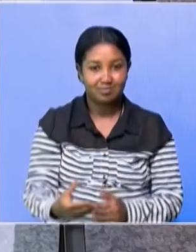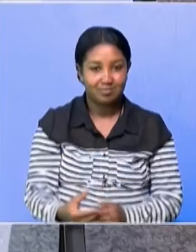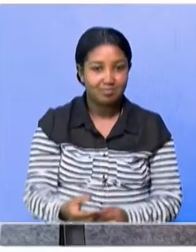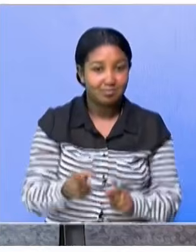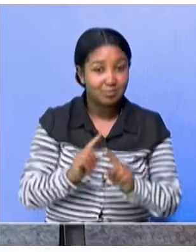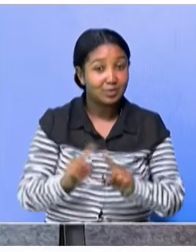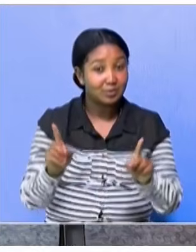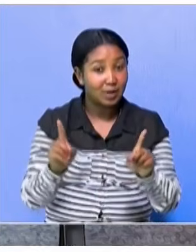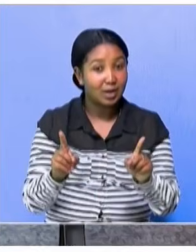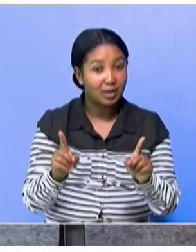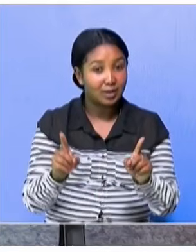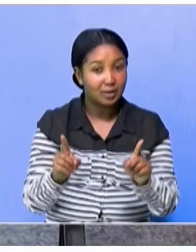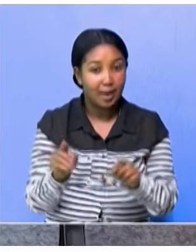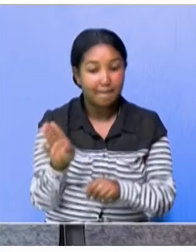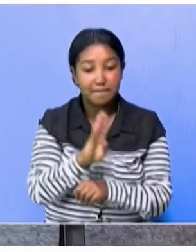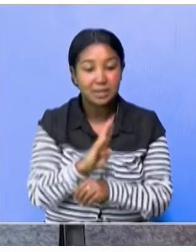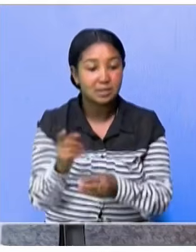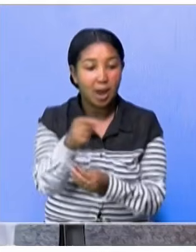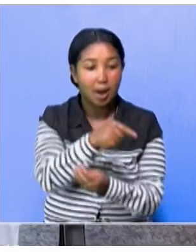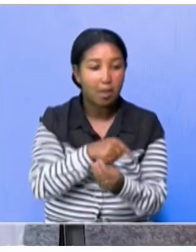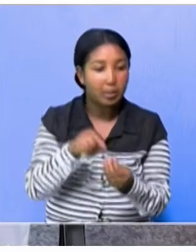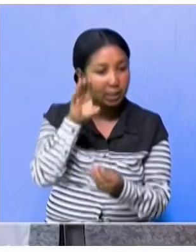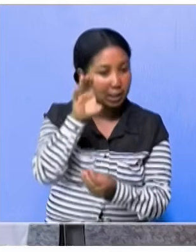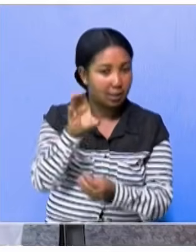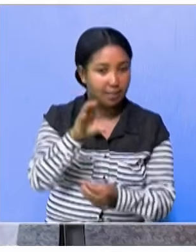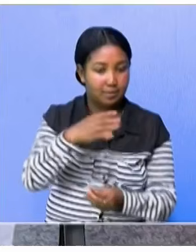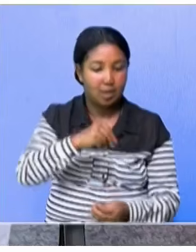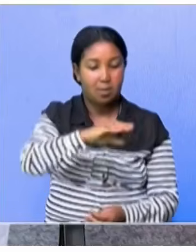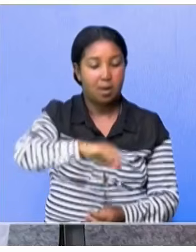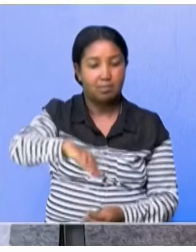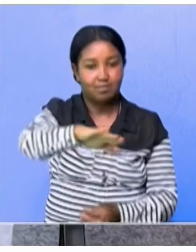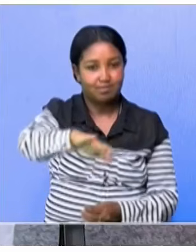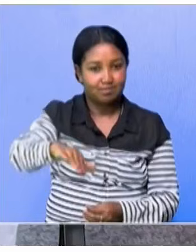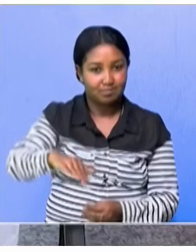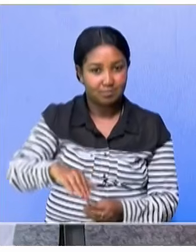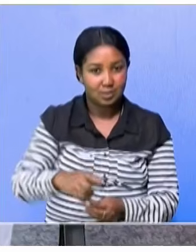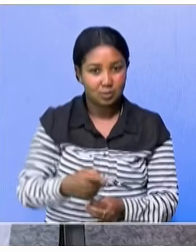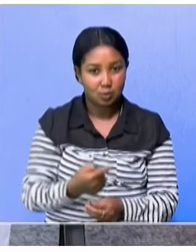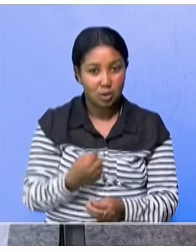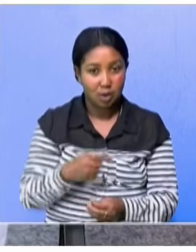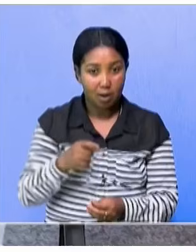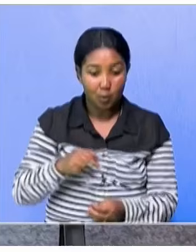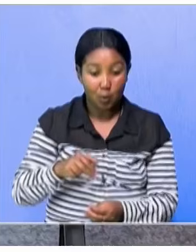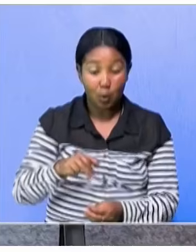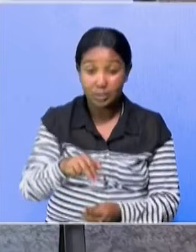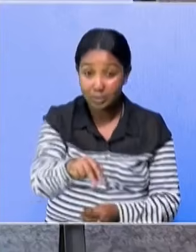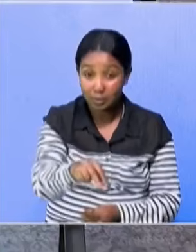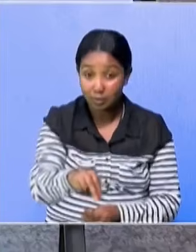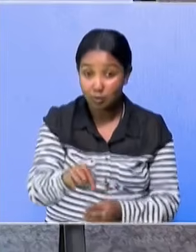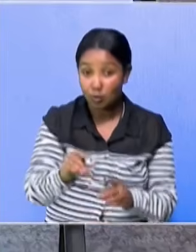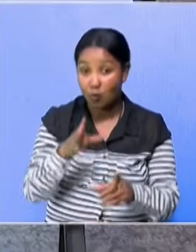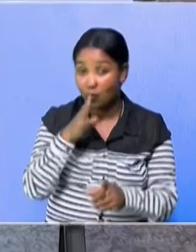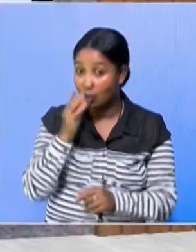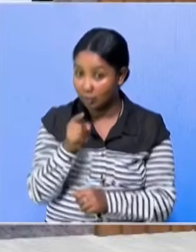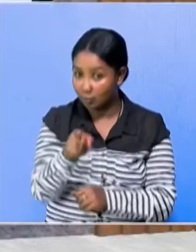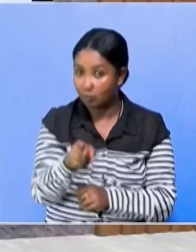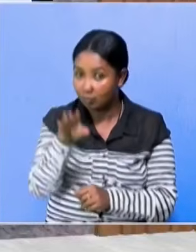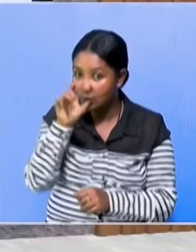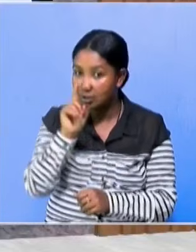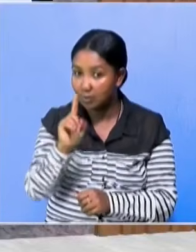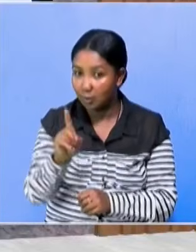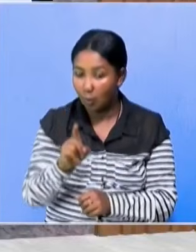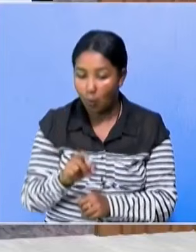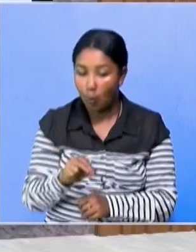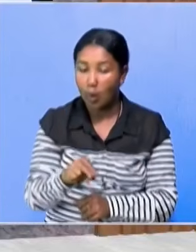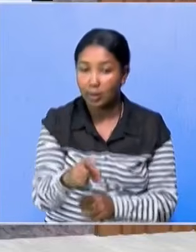especially in the busy areas. Yeah. Therefore, while you are crossing the road, don't forget that just